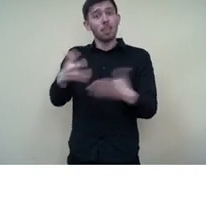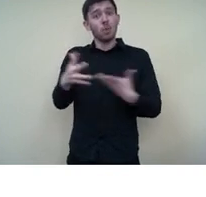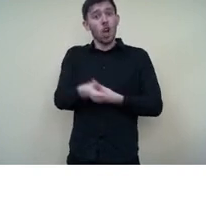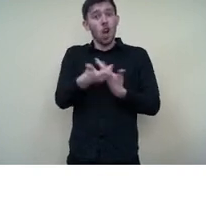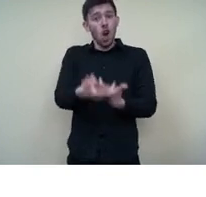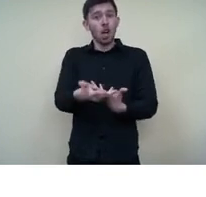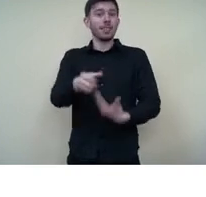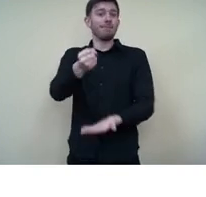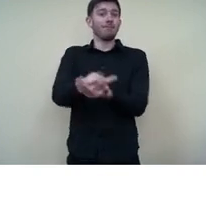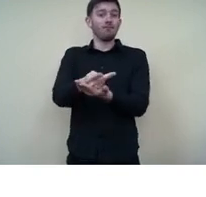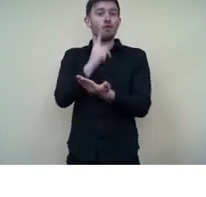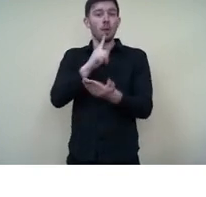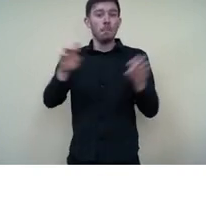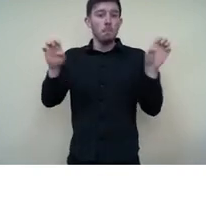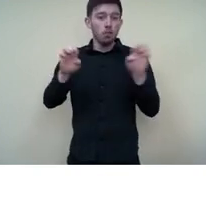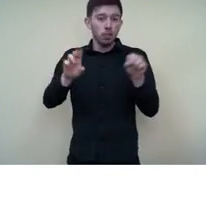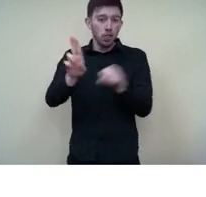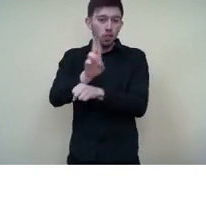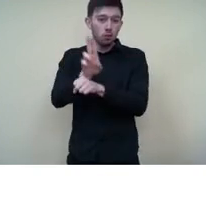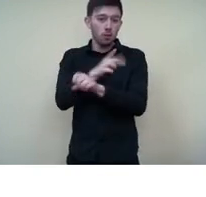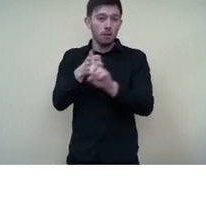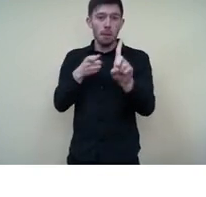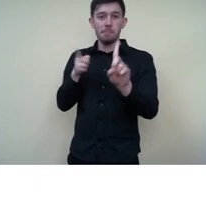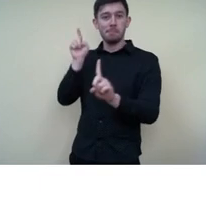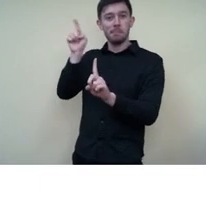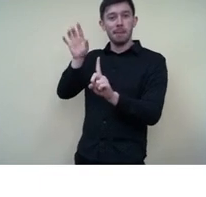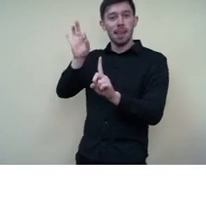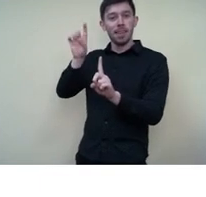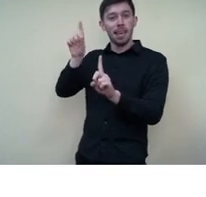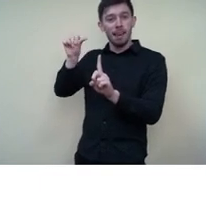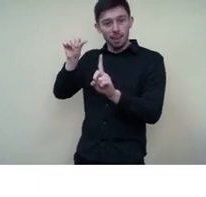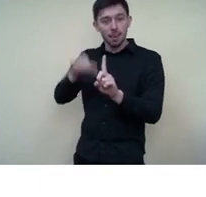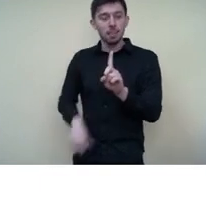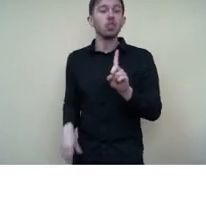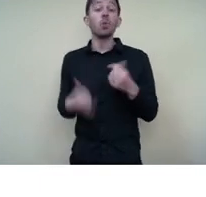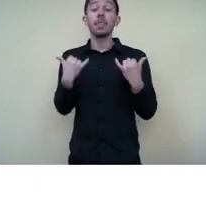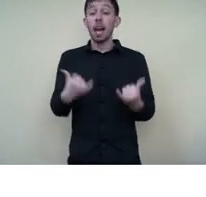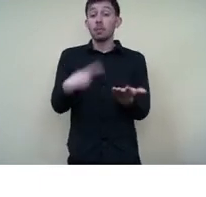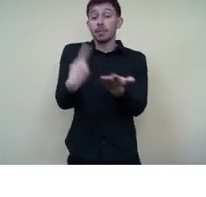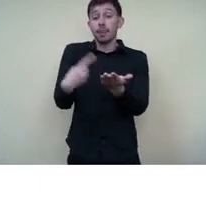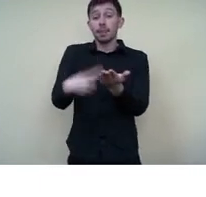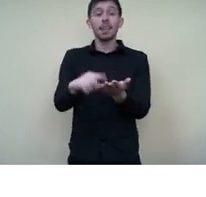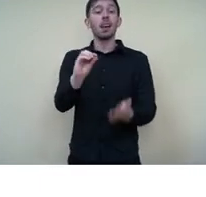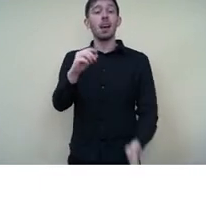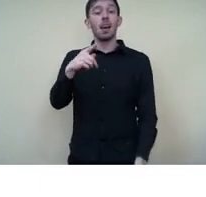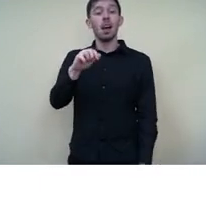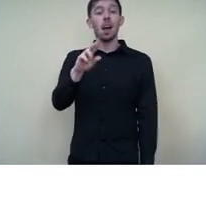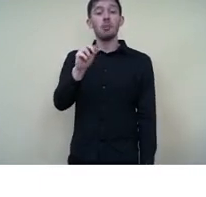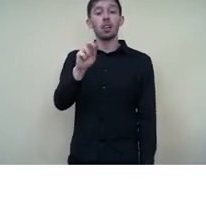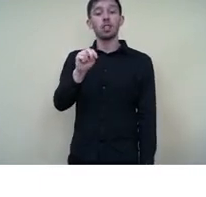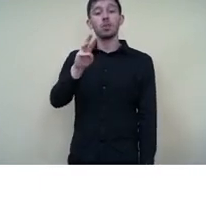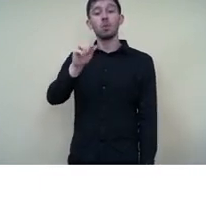emergency use authorization by the FDA. And so let's go into Operation Warp Speed, because